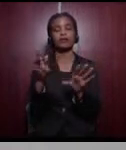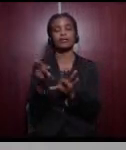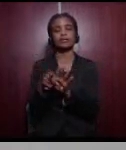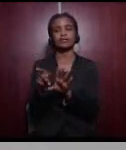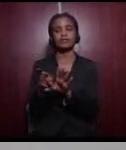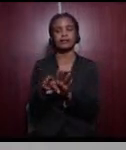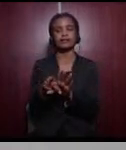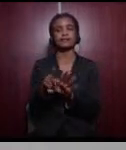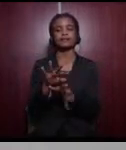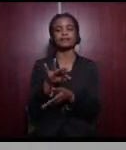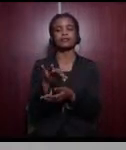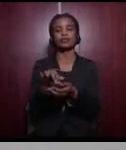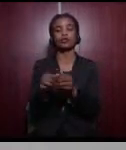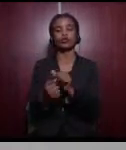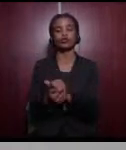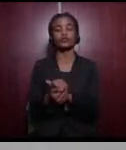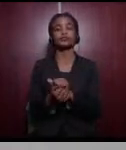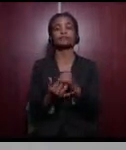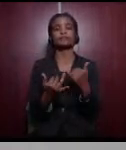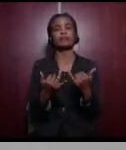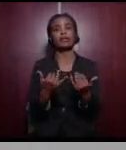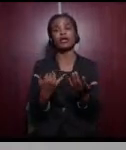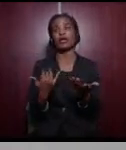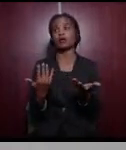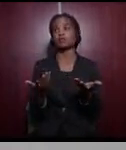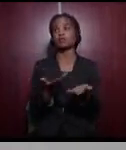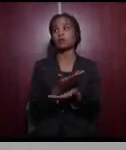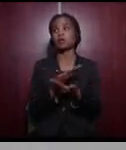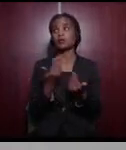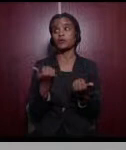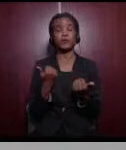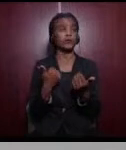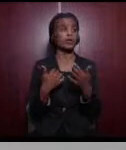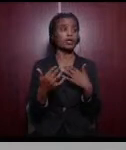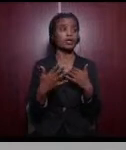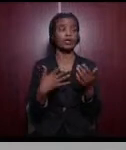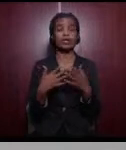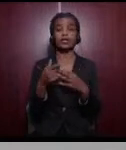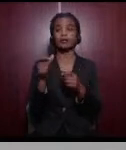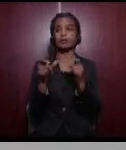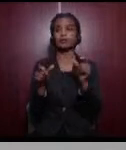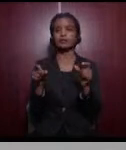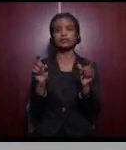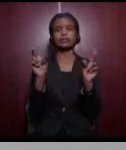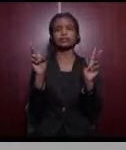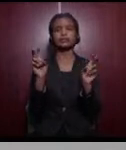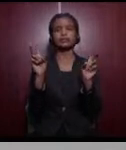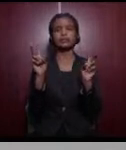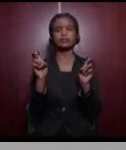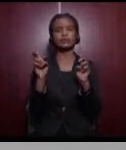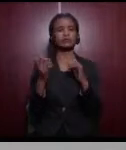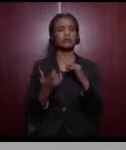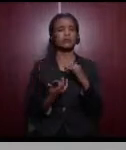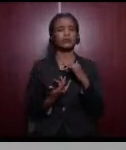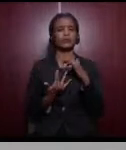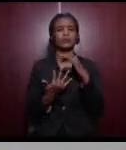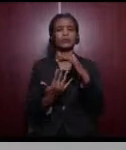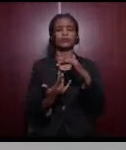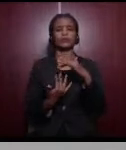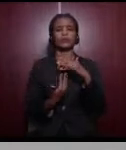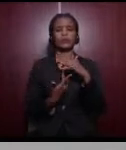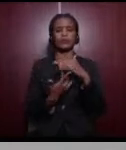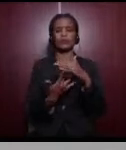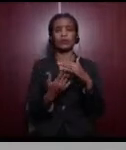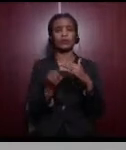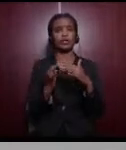So I don't know if there's anyone on something it's burning. If we are not going to say it, you